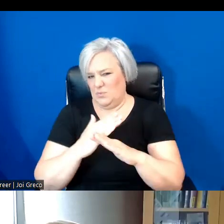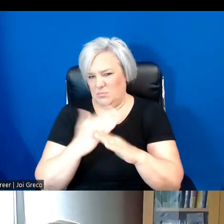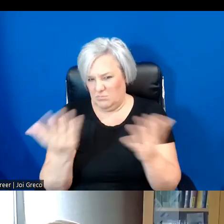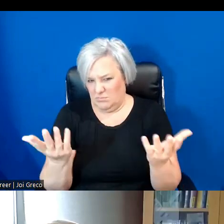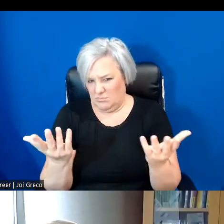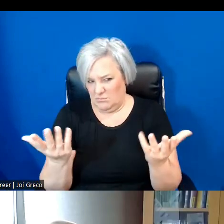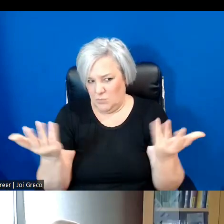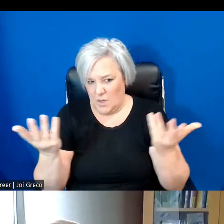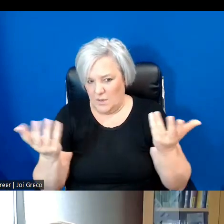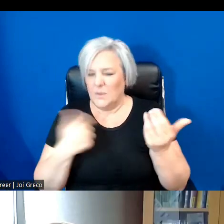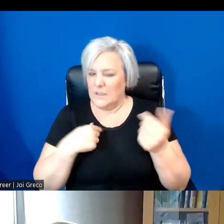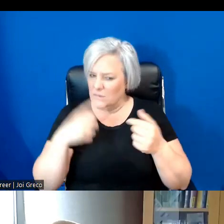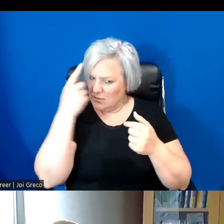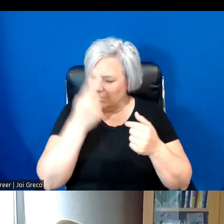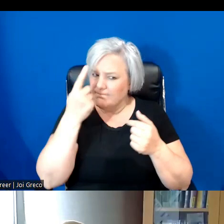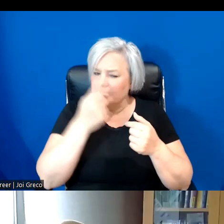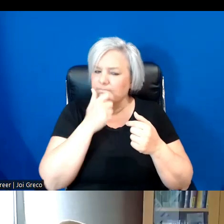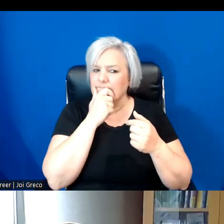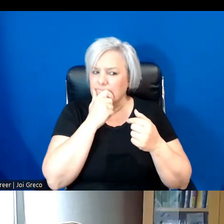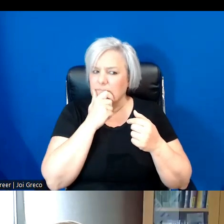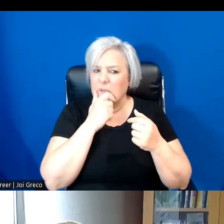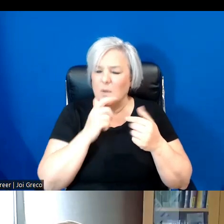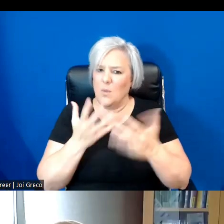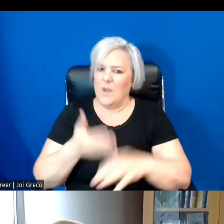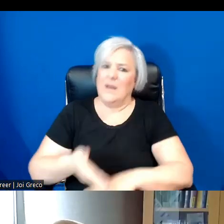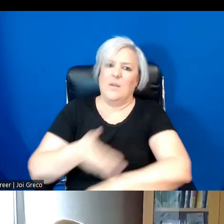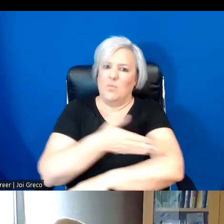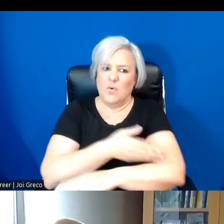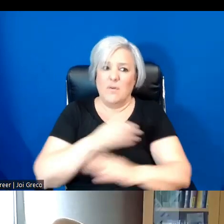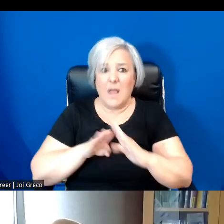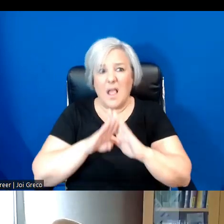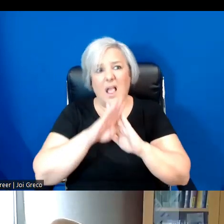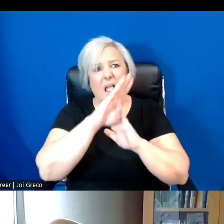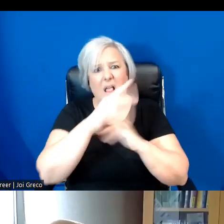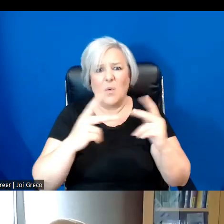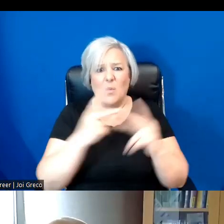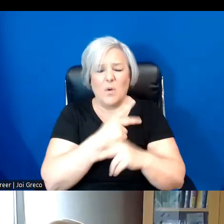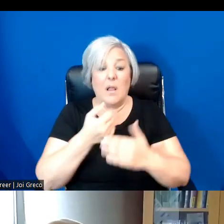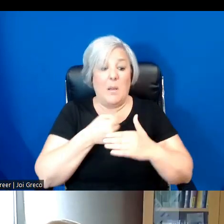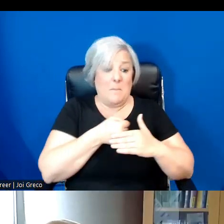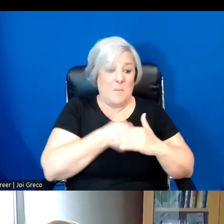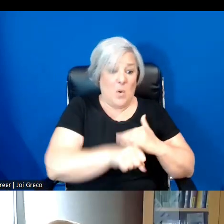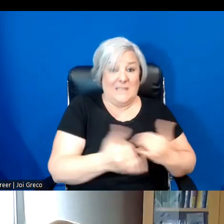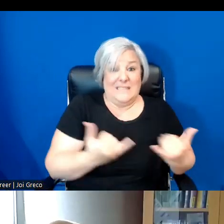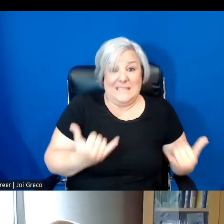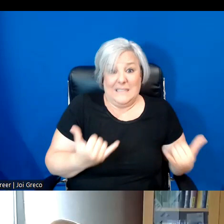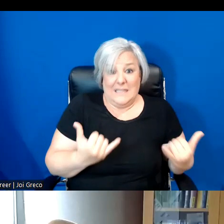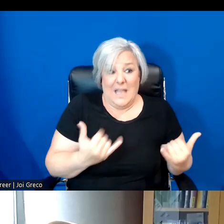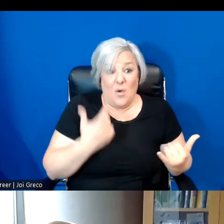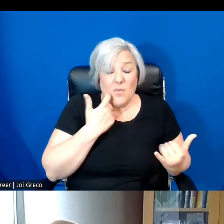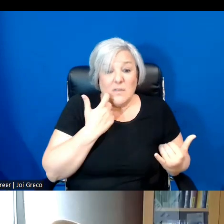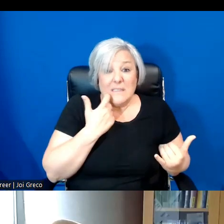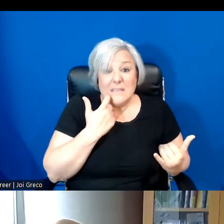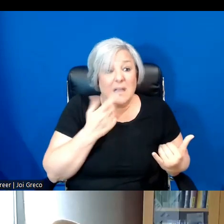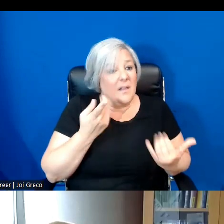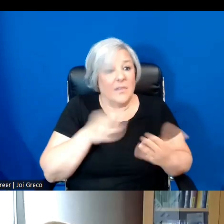really need to start questioning that. And so we want to really improve this trajectory so that when kids are being born today or in more recent years, their